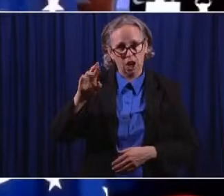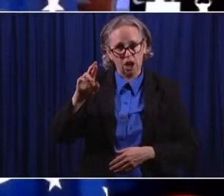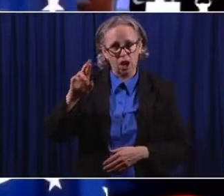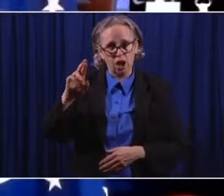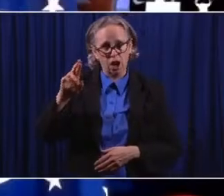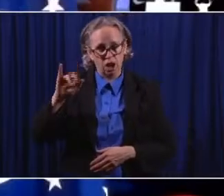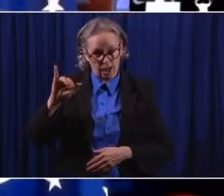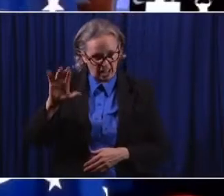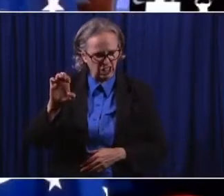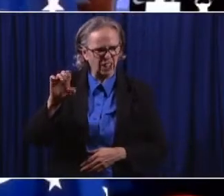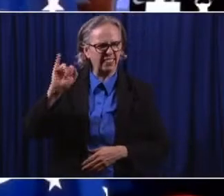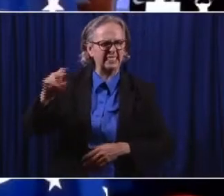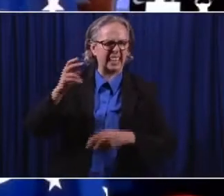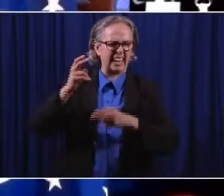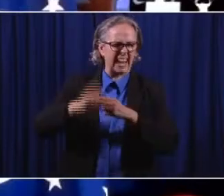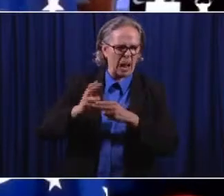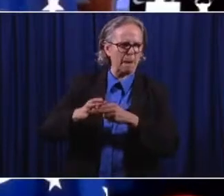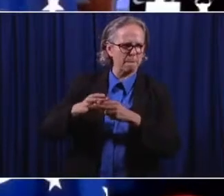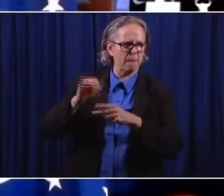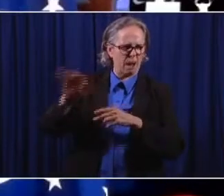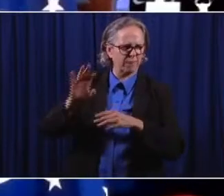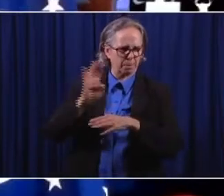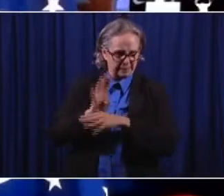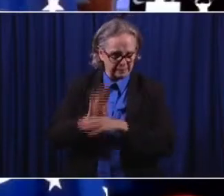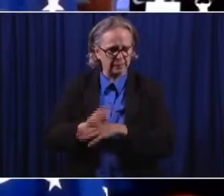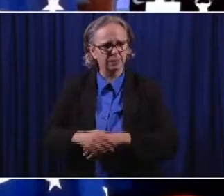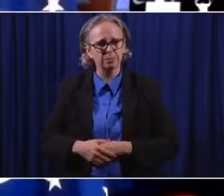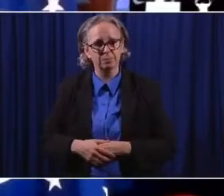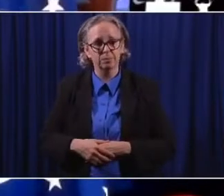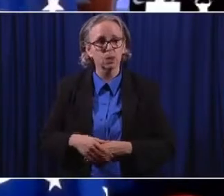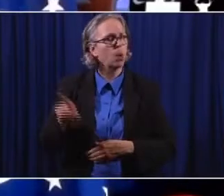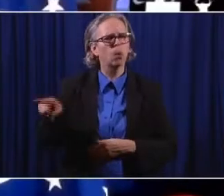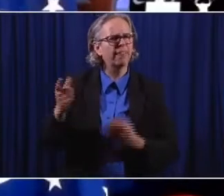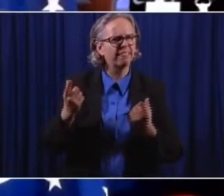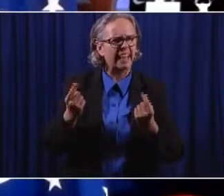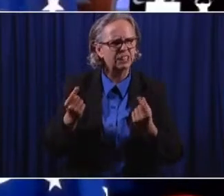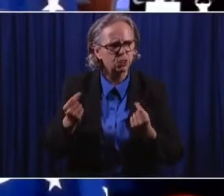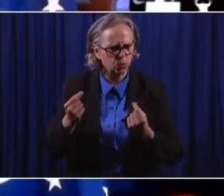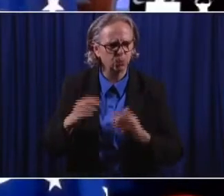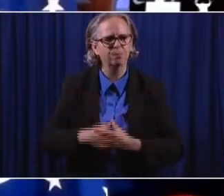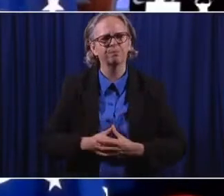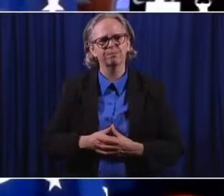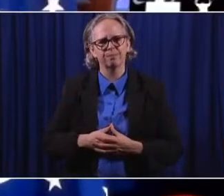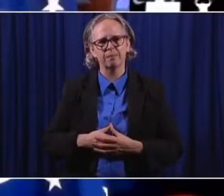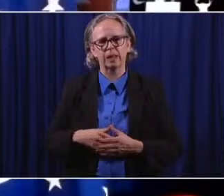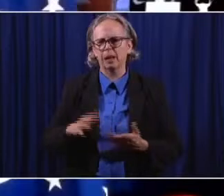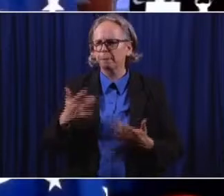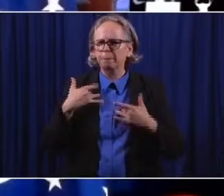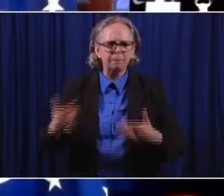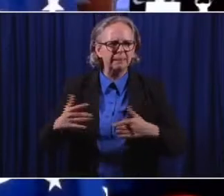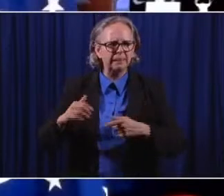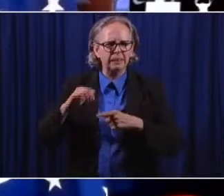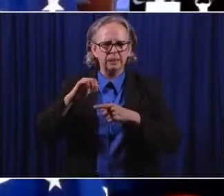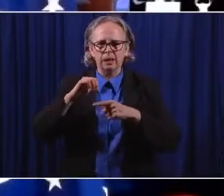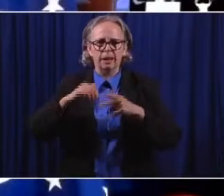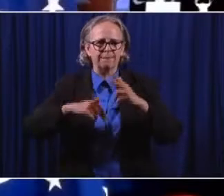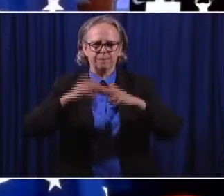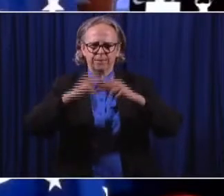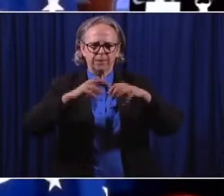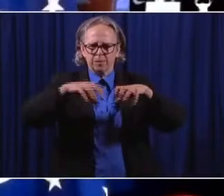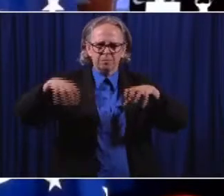Business Exporter of the Year. And what Carilla Fire training facilities, which are located in Fowler,